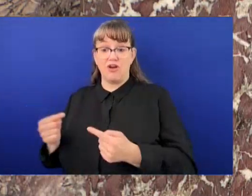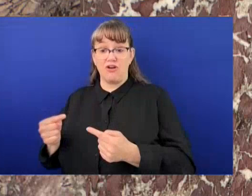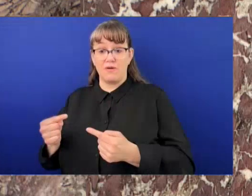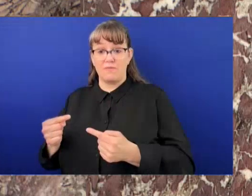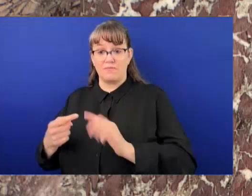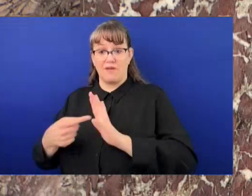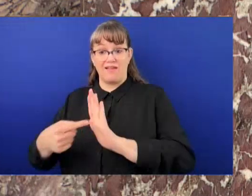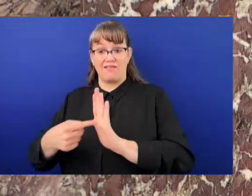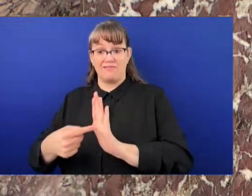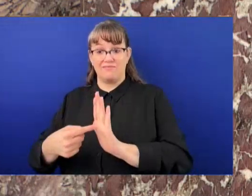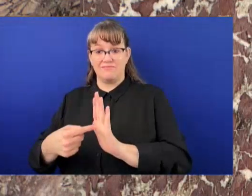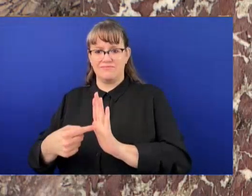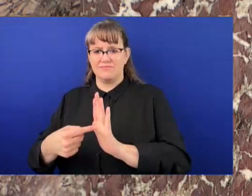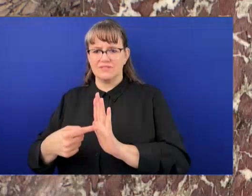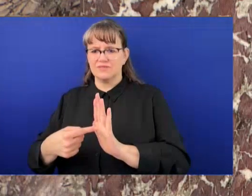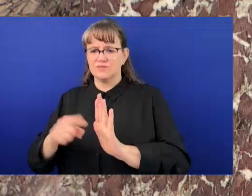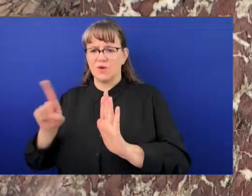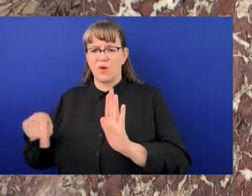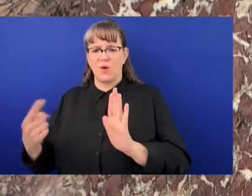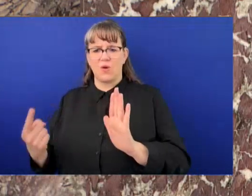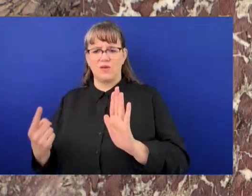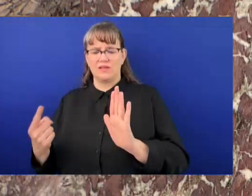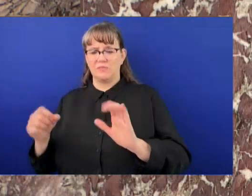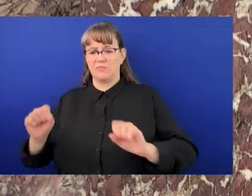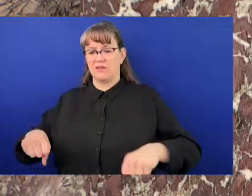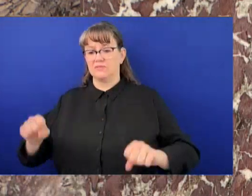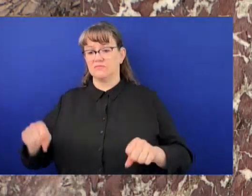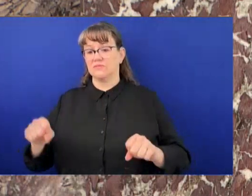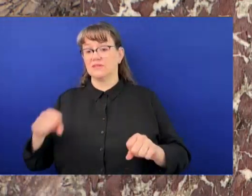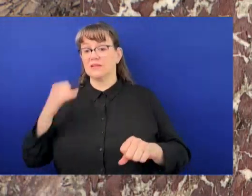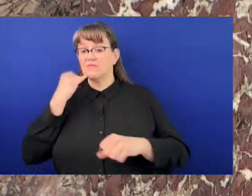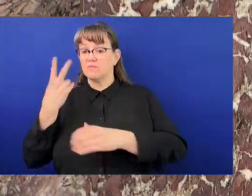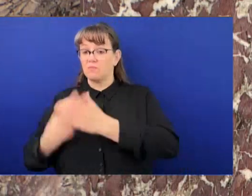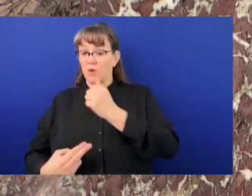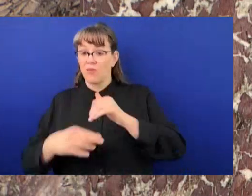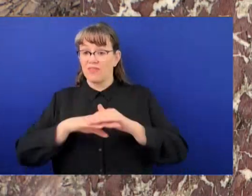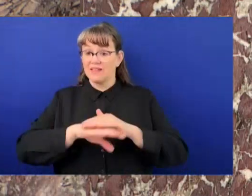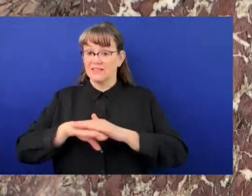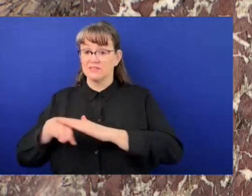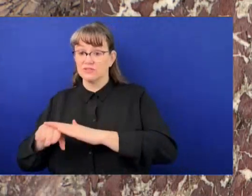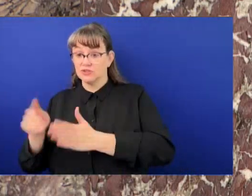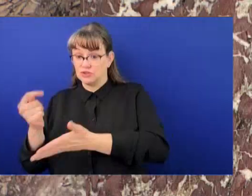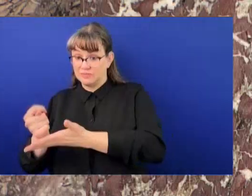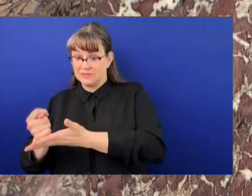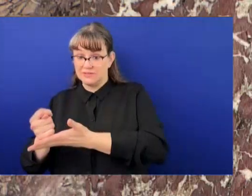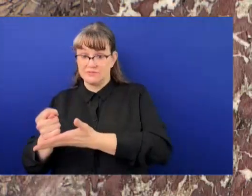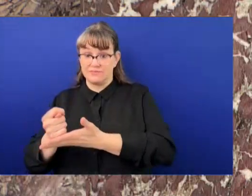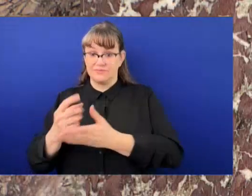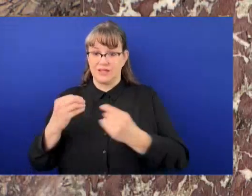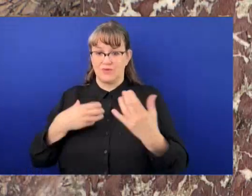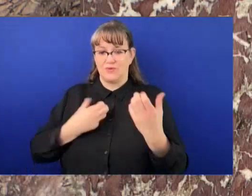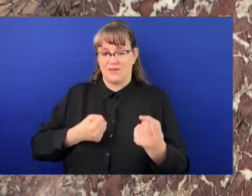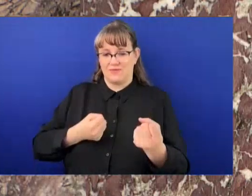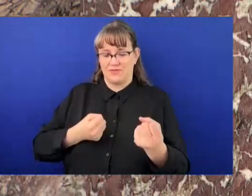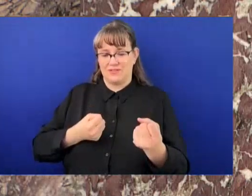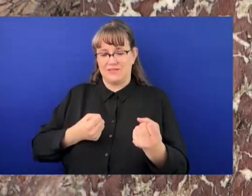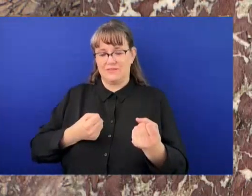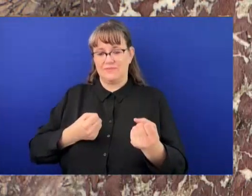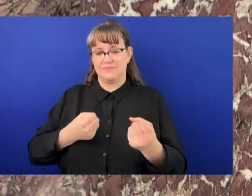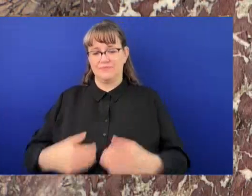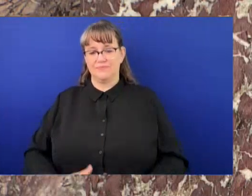supply widely available while failing to provide a clear path to recovery. Mr. Speaker, if this government is serious